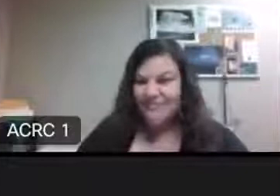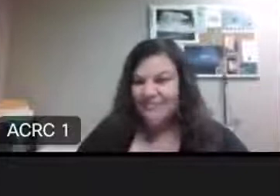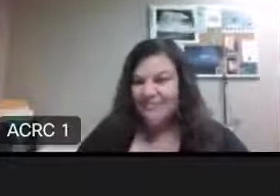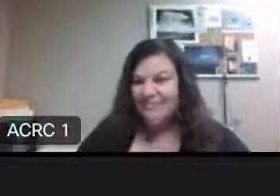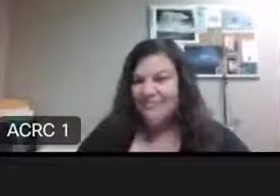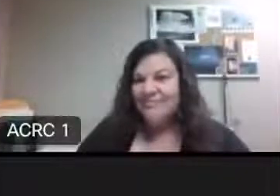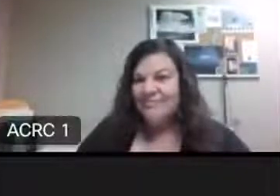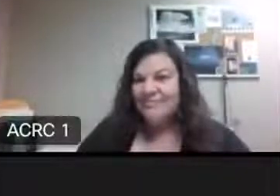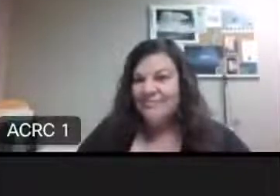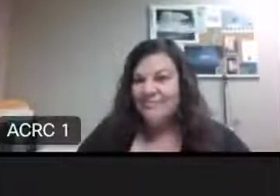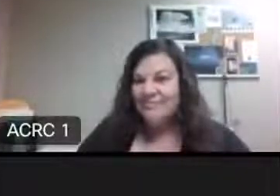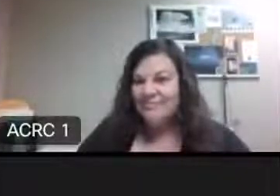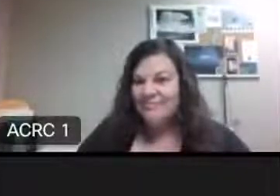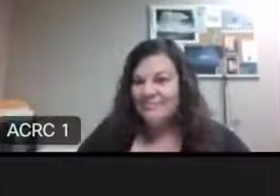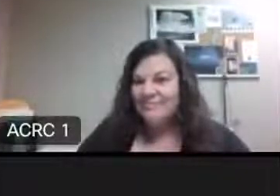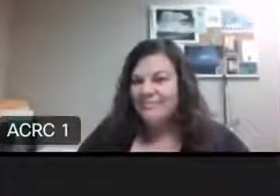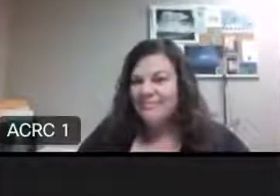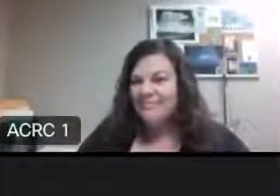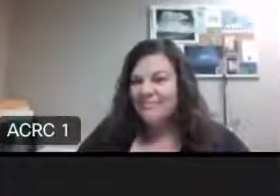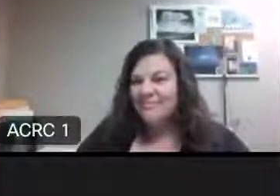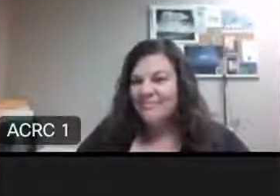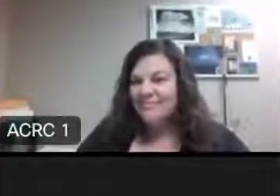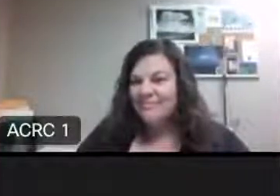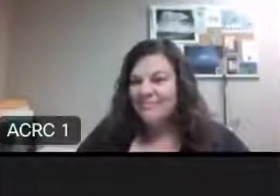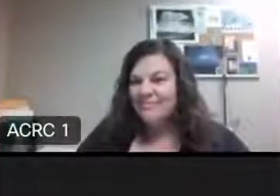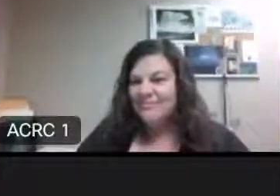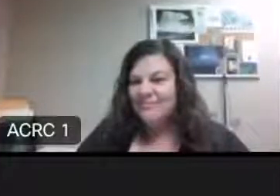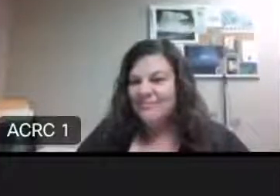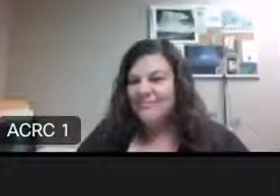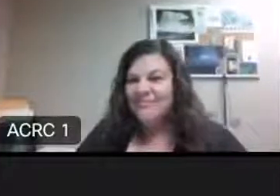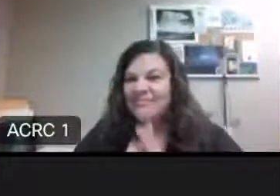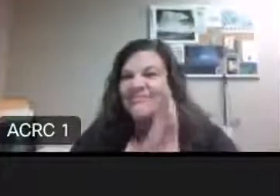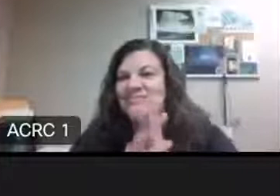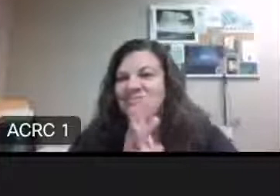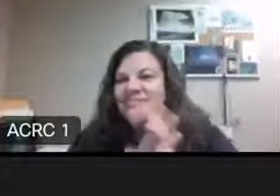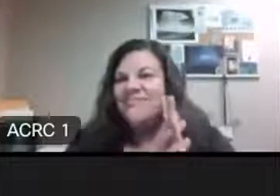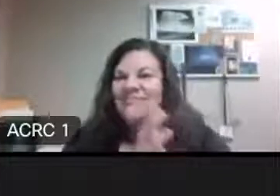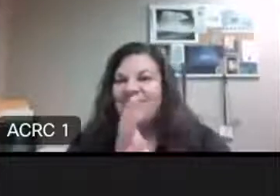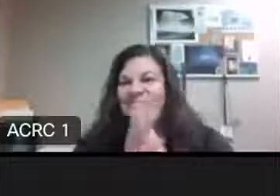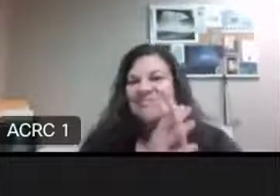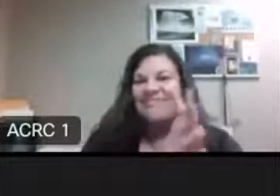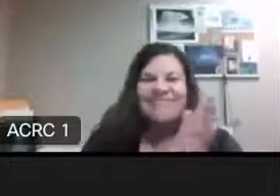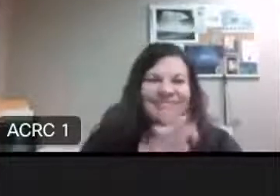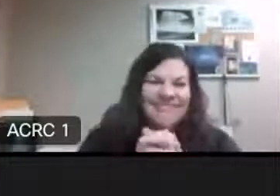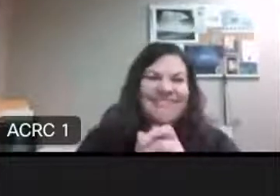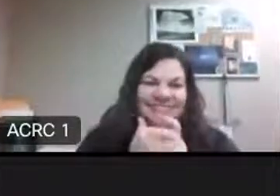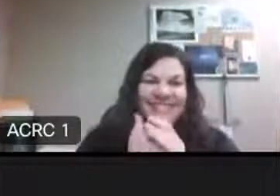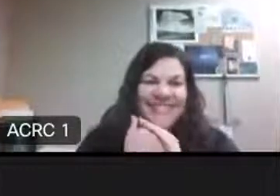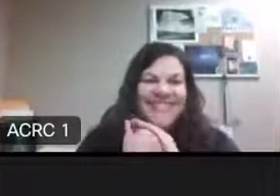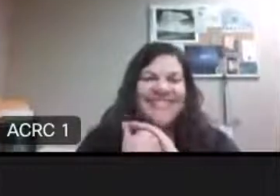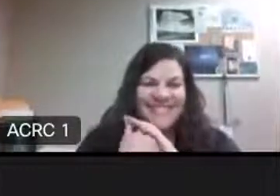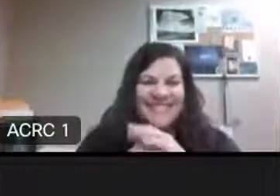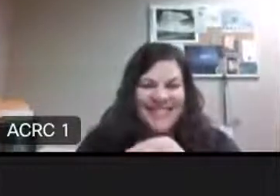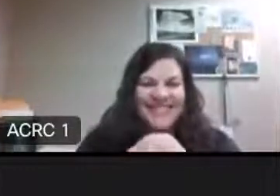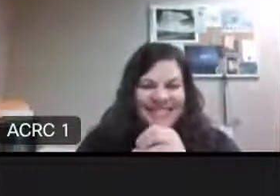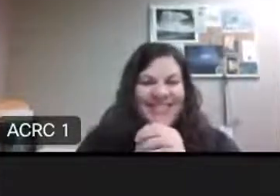a late invitation to that one as well. But being like our largest crisis services provider, certainly someone that we want to be present for this.